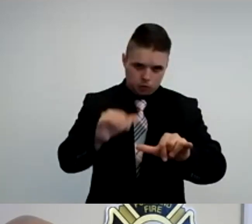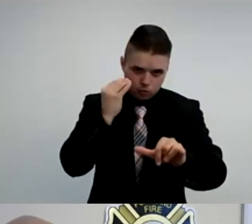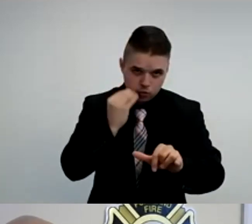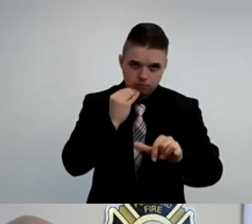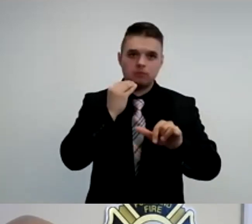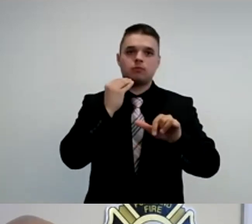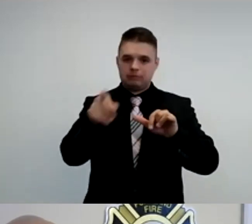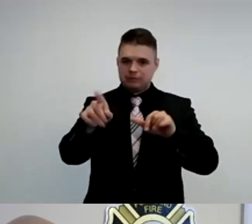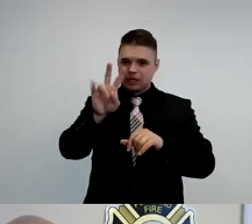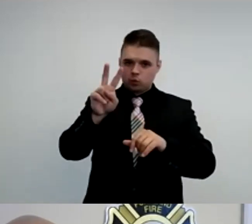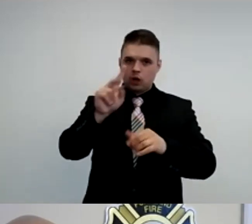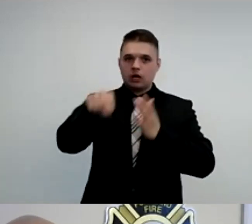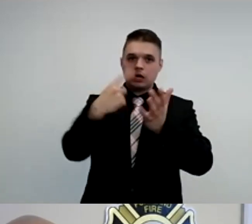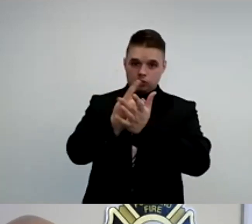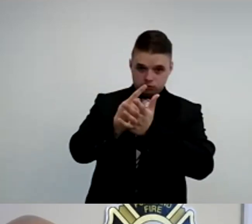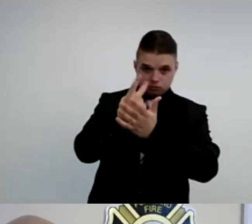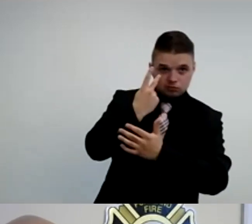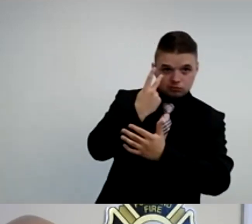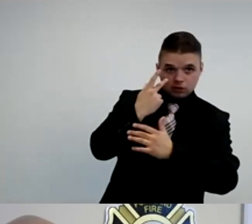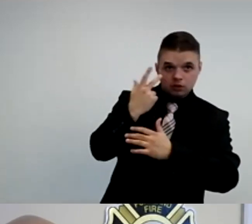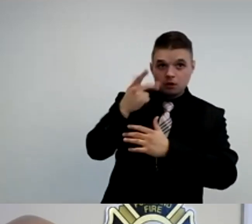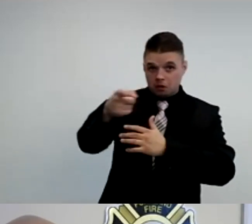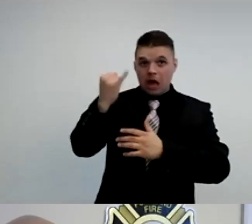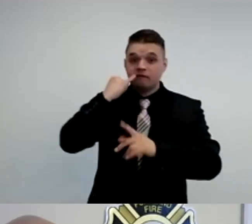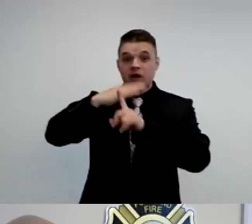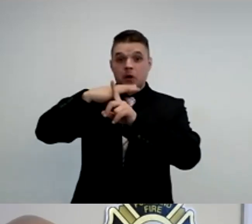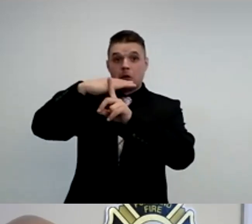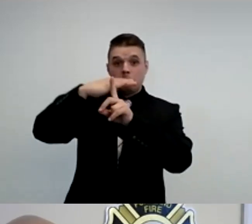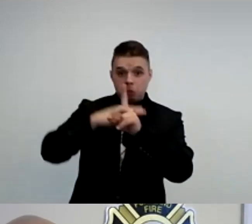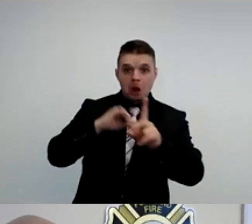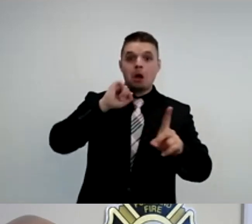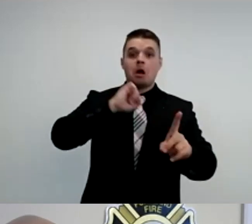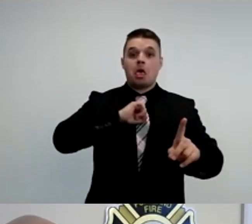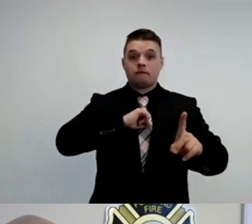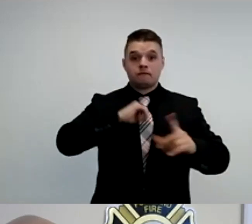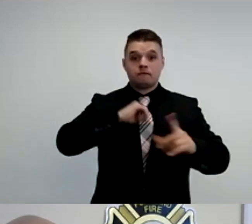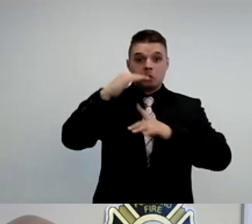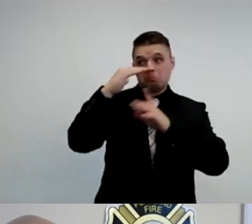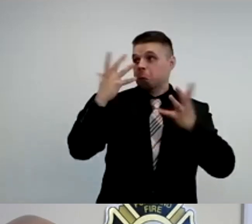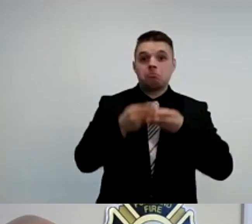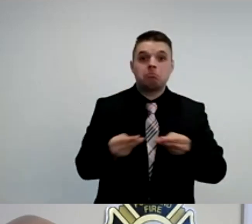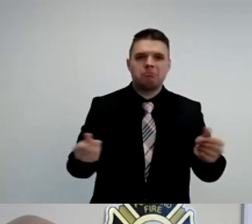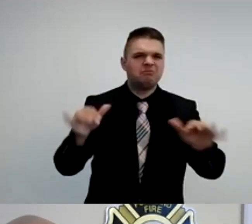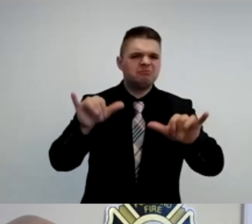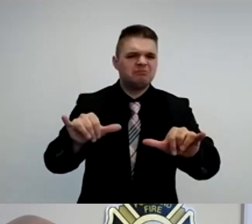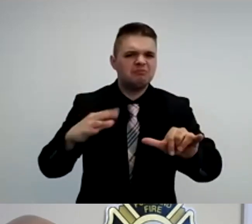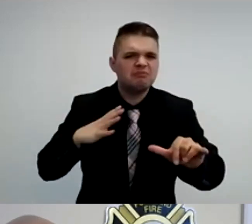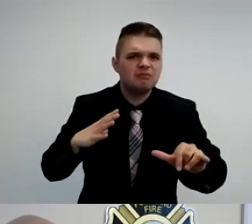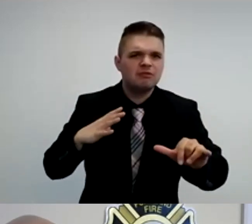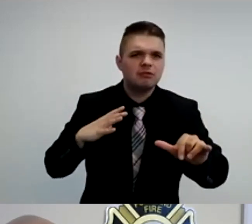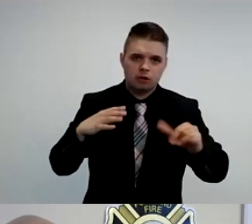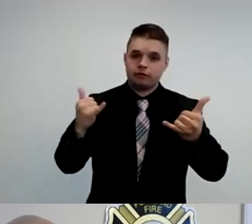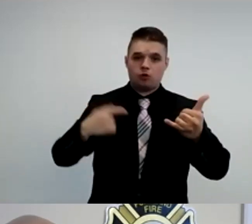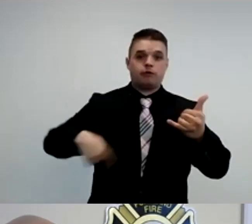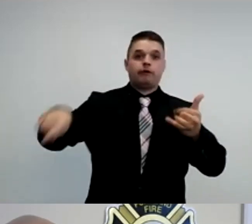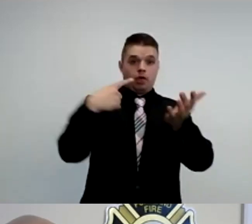have passed since your fever is gone and your cough is clearly better. So there's a lot of discussion now in public health about how